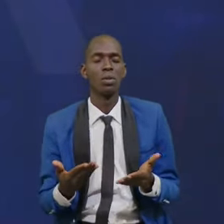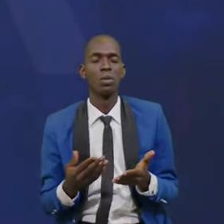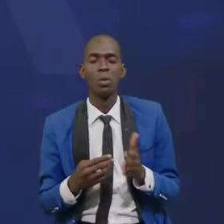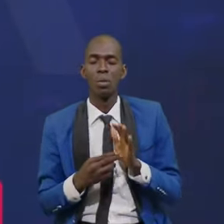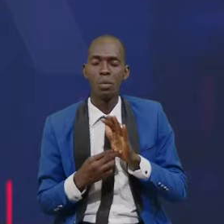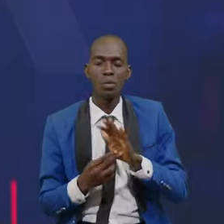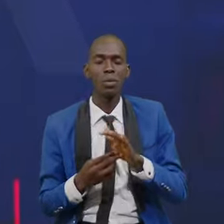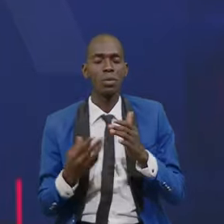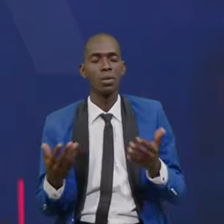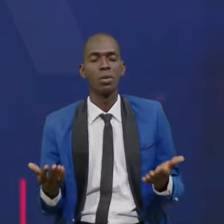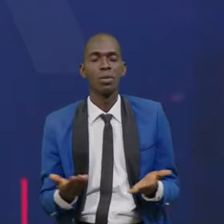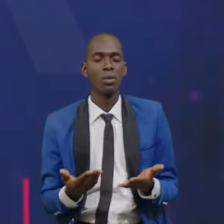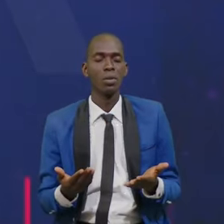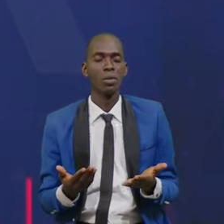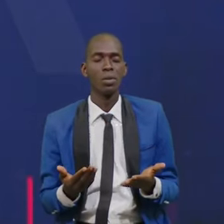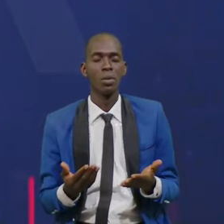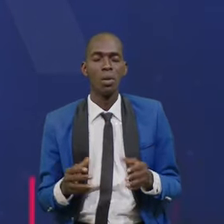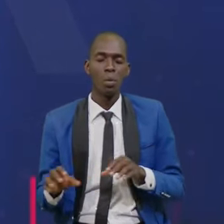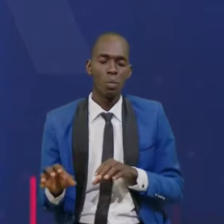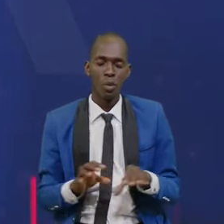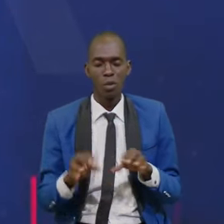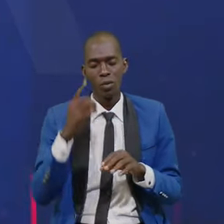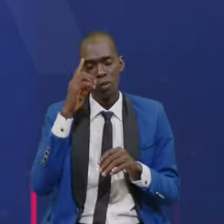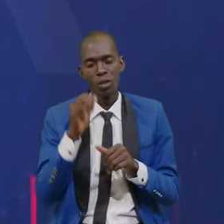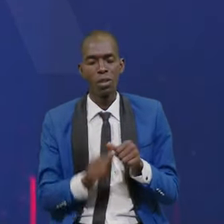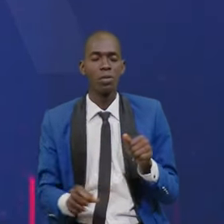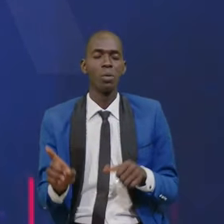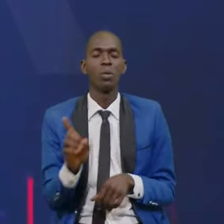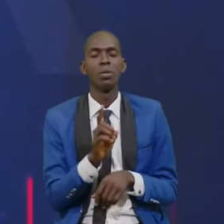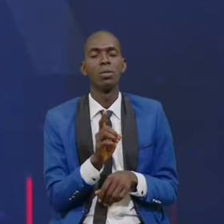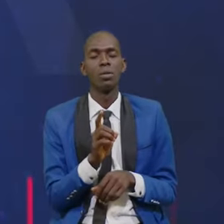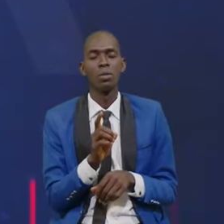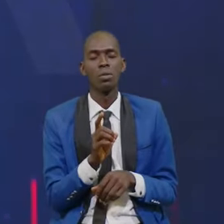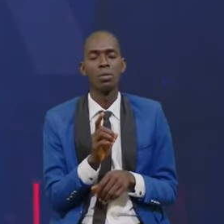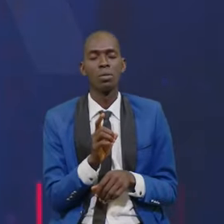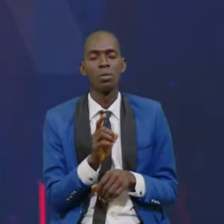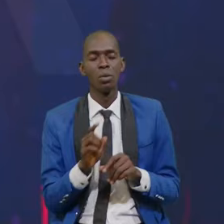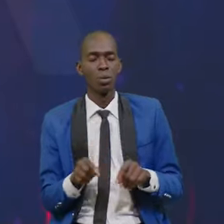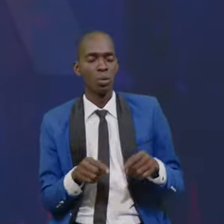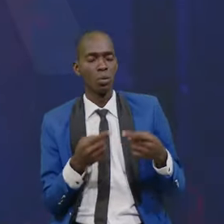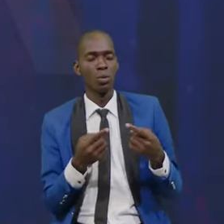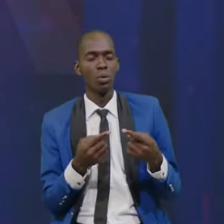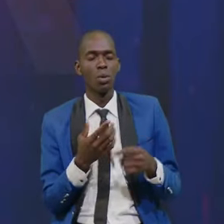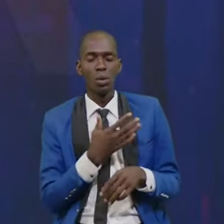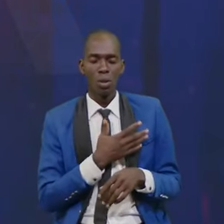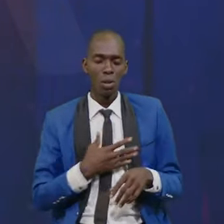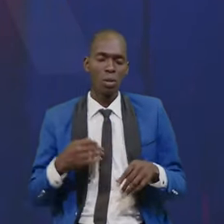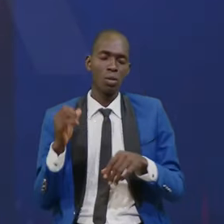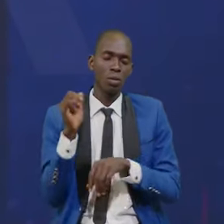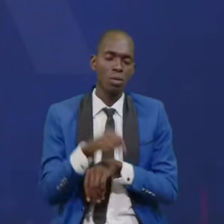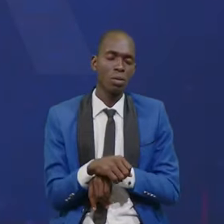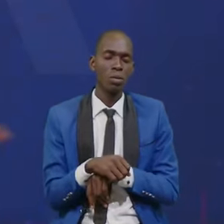Manifestation here. Performance for everyone. Go and conquer in